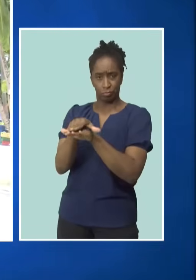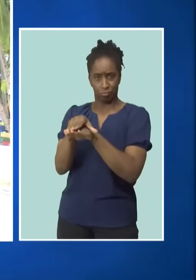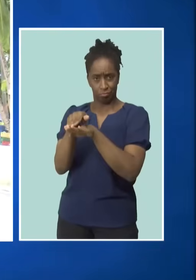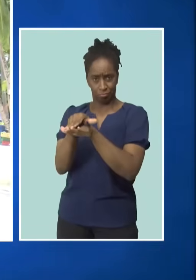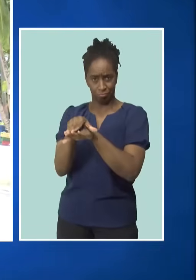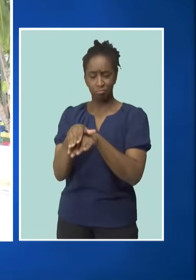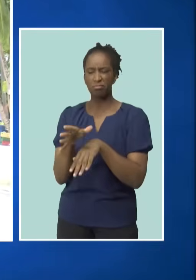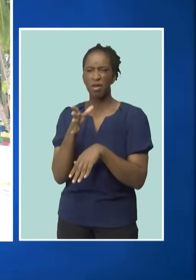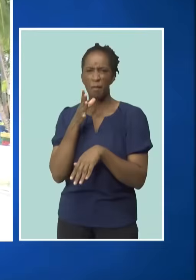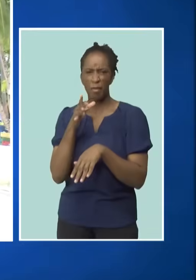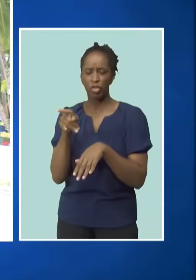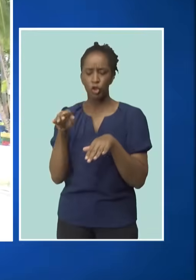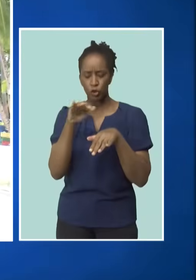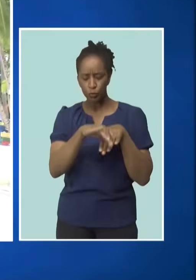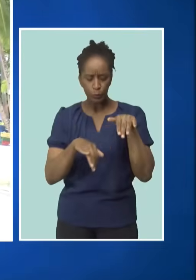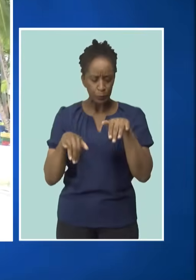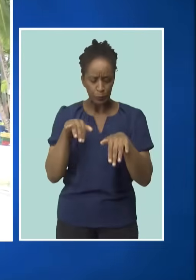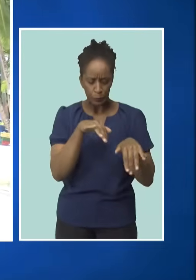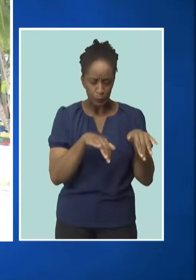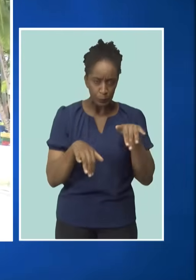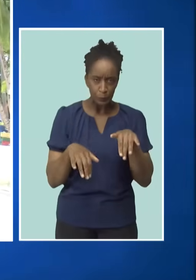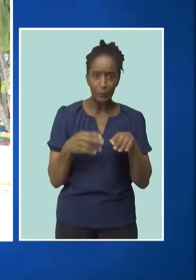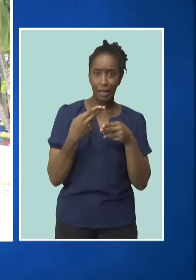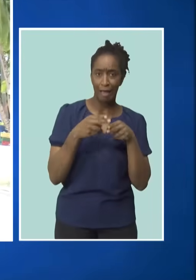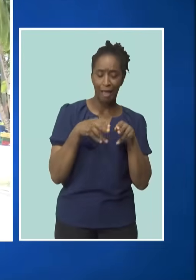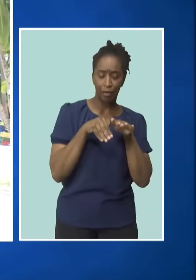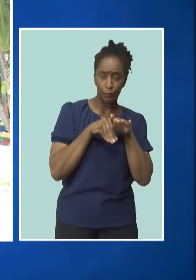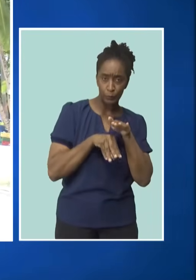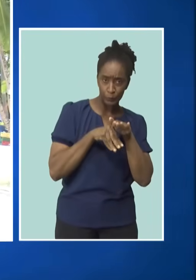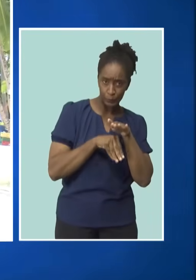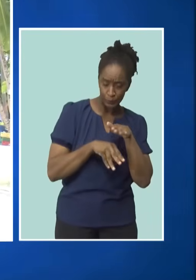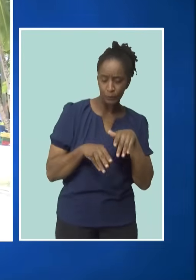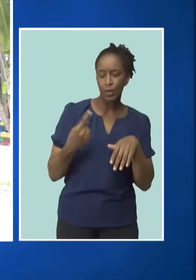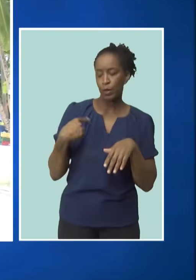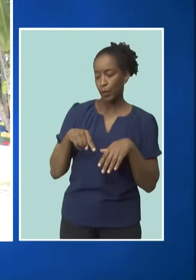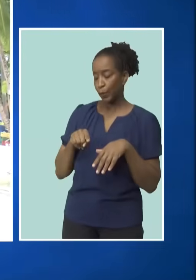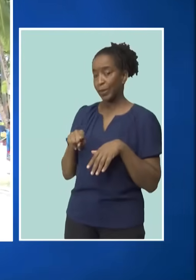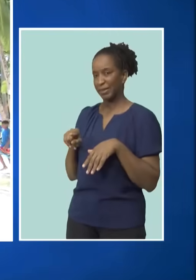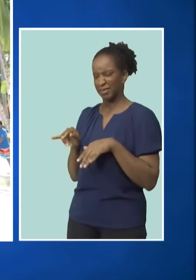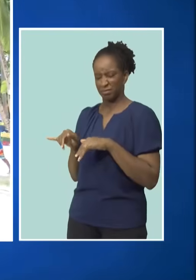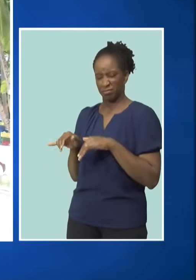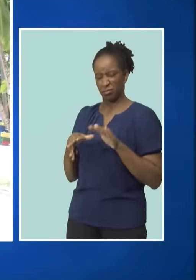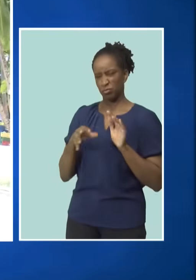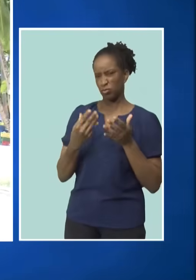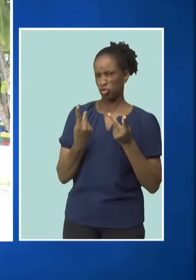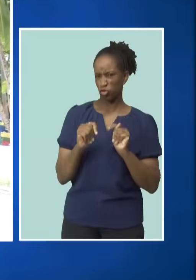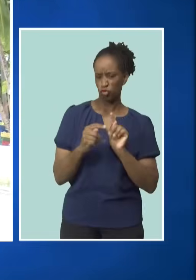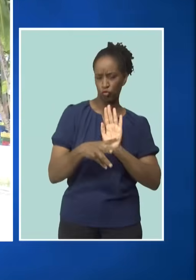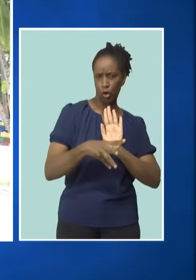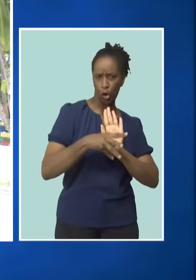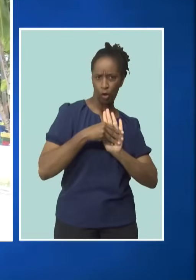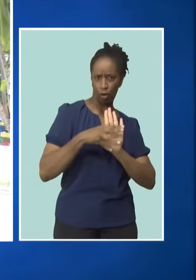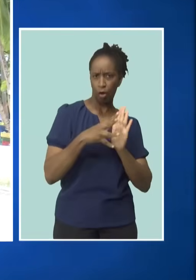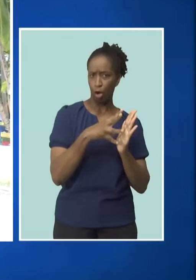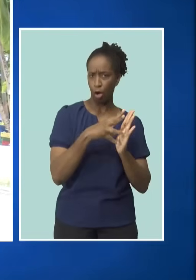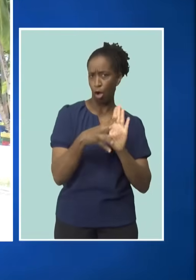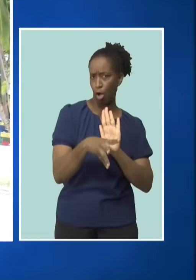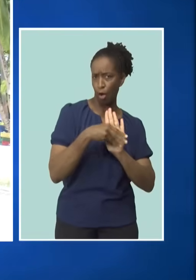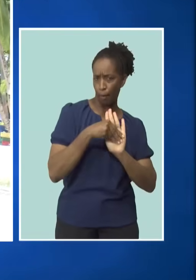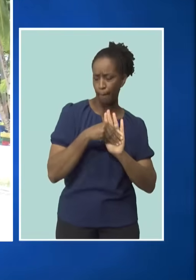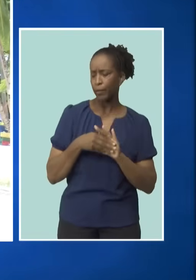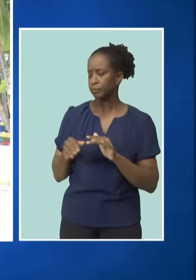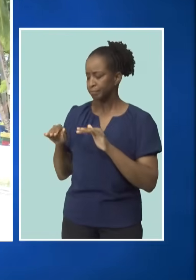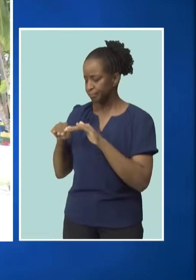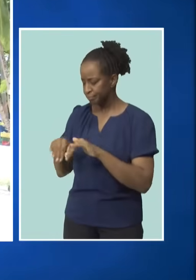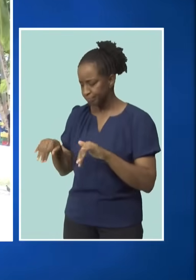and lays her eggs. So we would dig it to around the same depth as a turtle nest is,